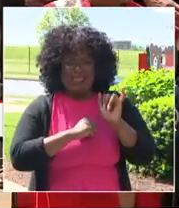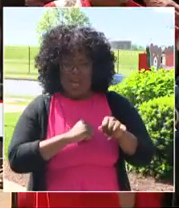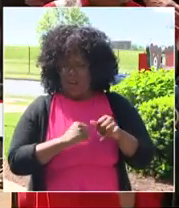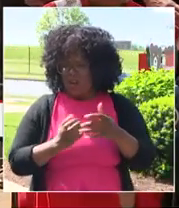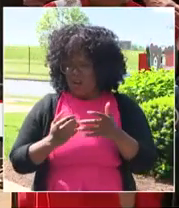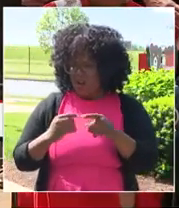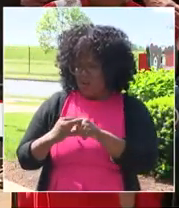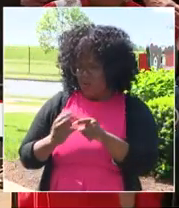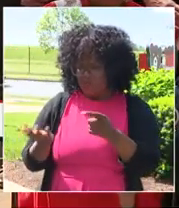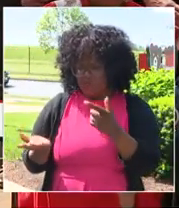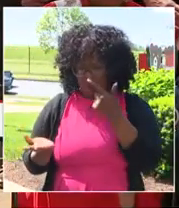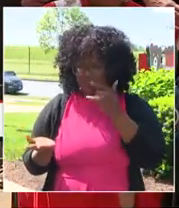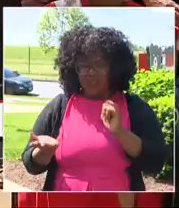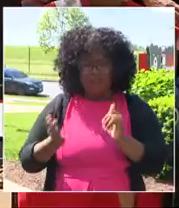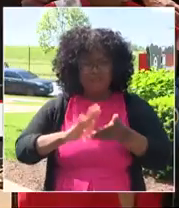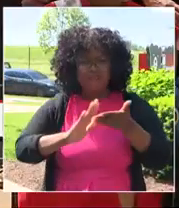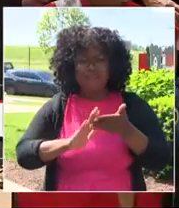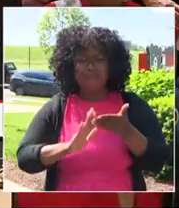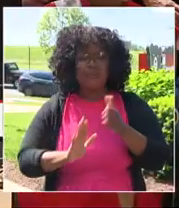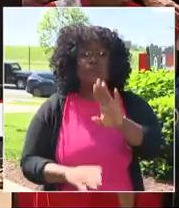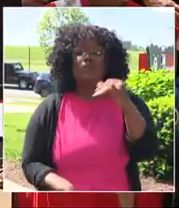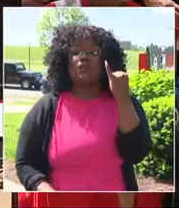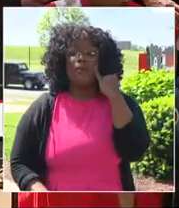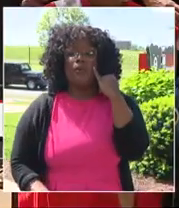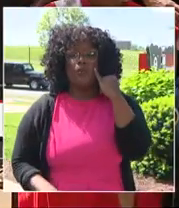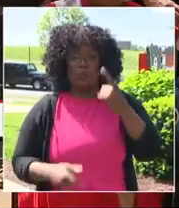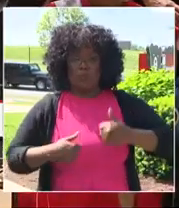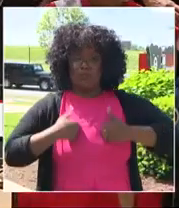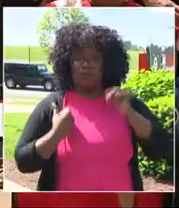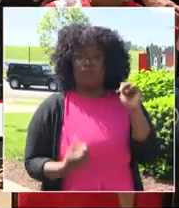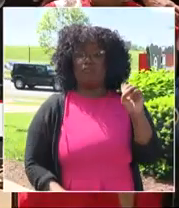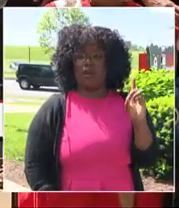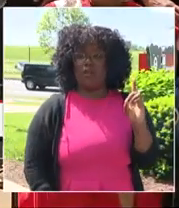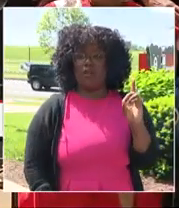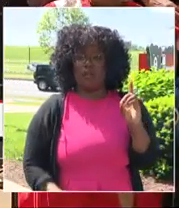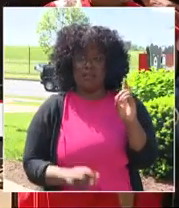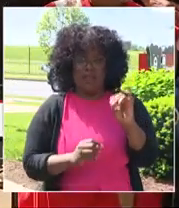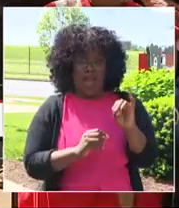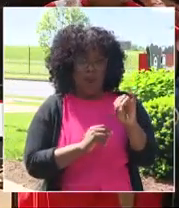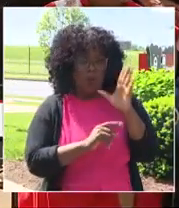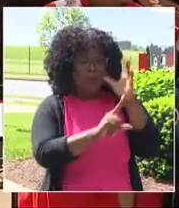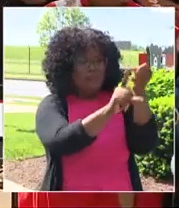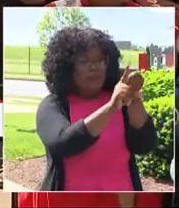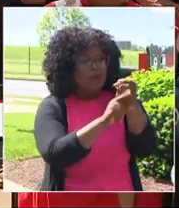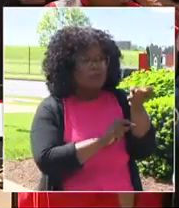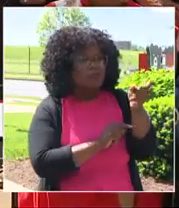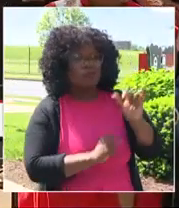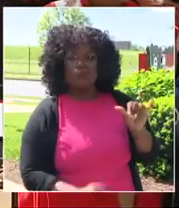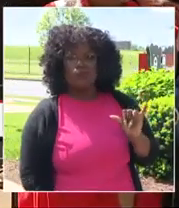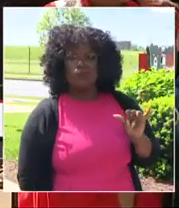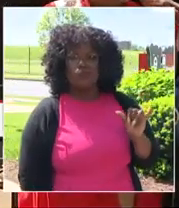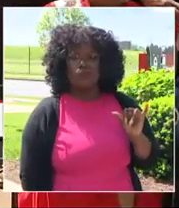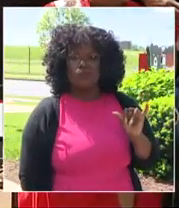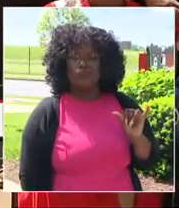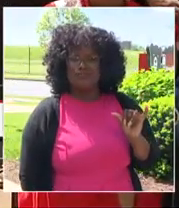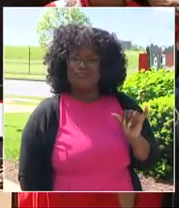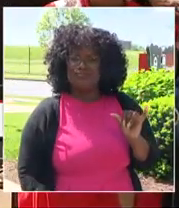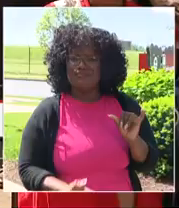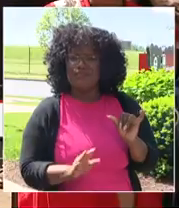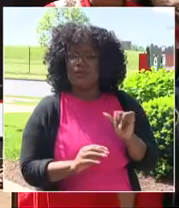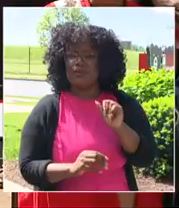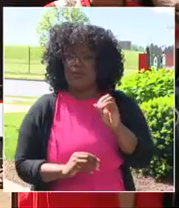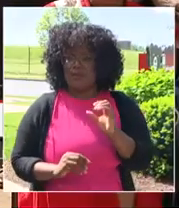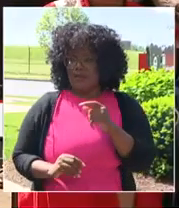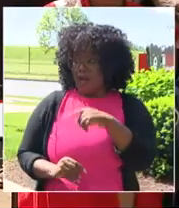and Virginia, this affects your constituents too. Nearly half of the patients that our hospitals see are either Maryland or Virginia